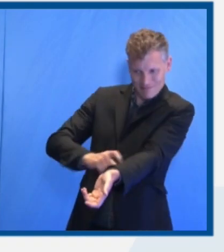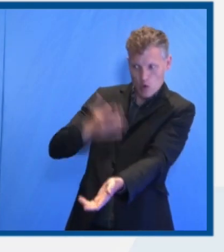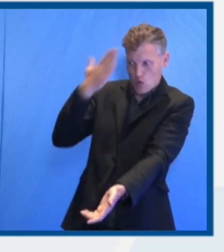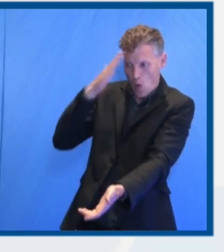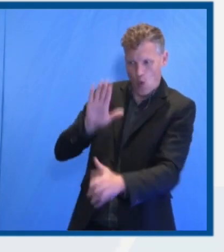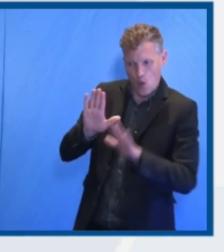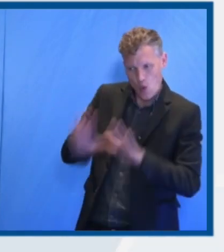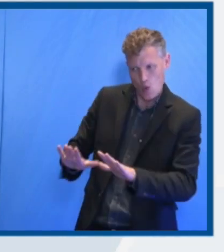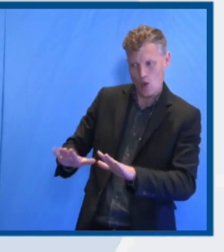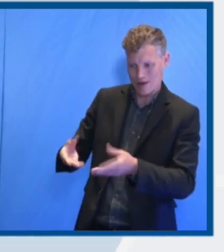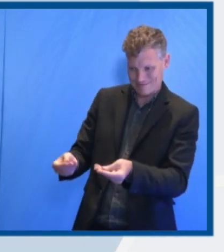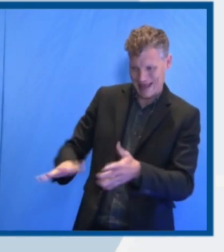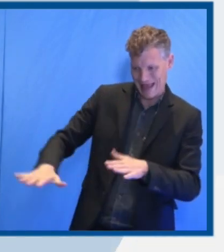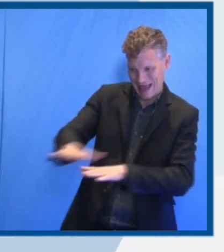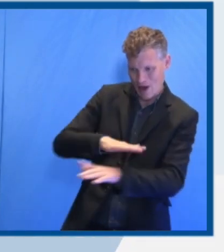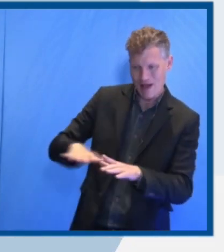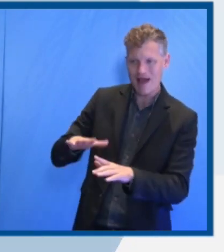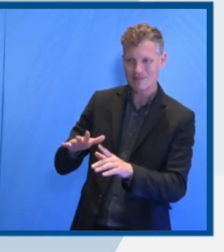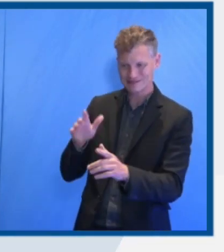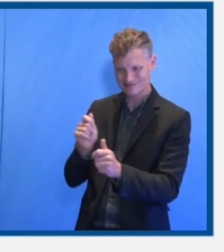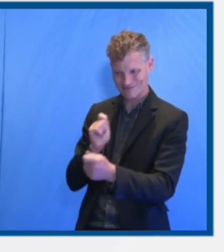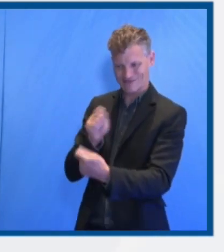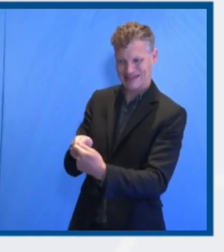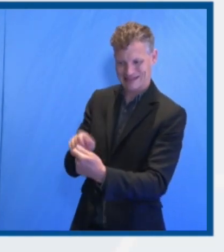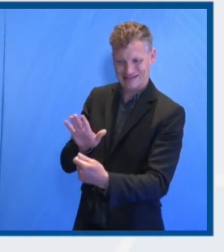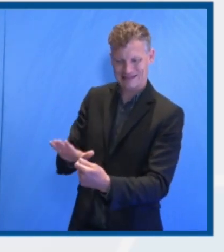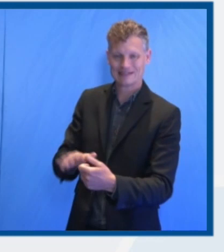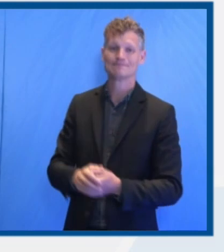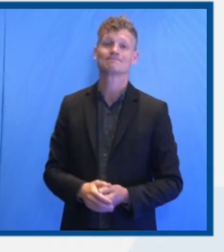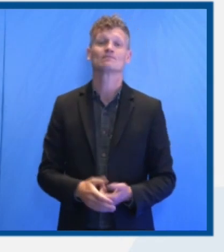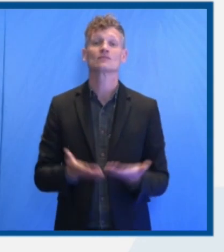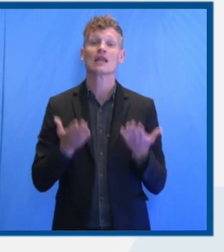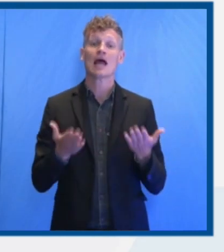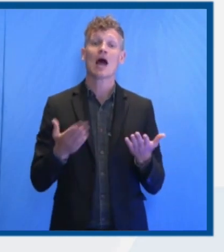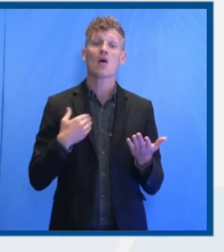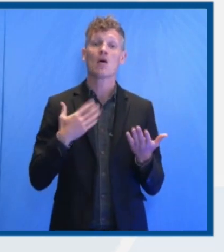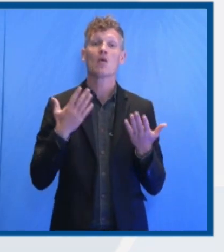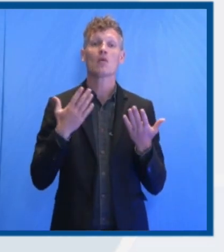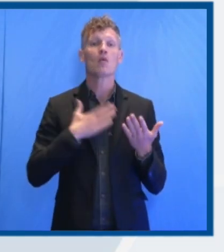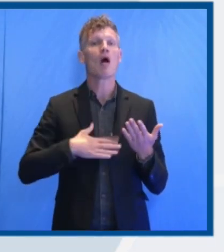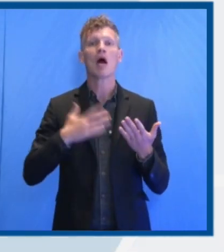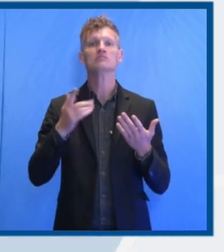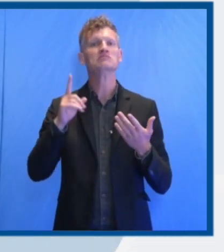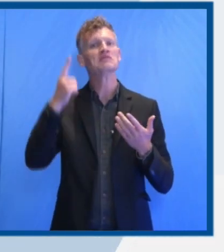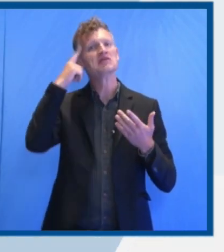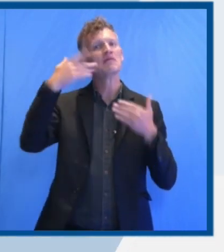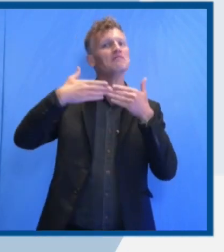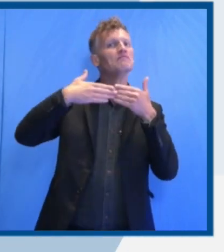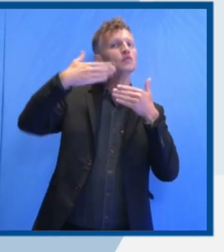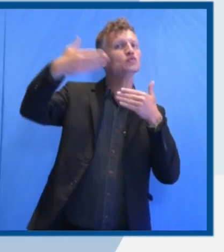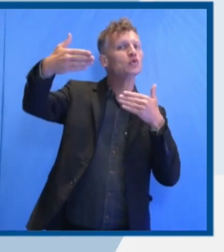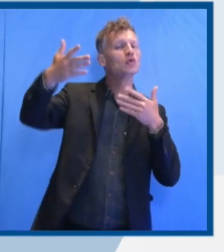context. At this point, I just wanted us to move to our next steps. By the way, for people who have